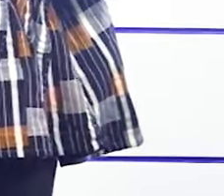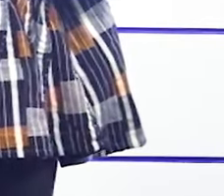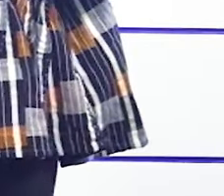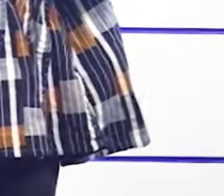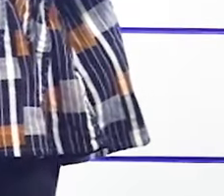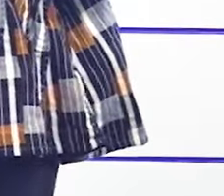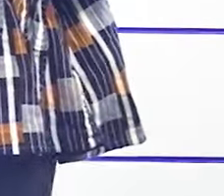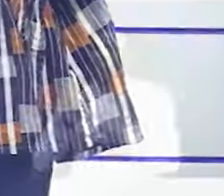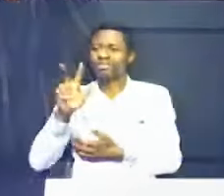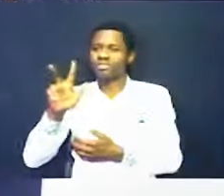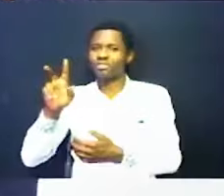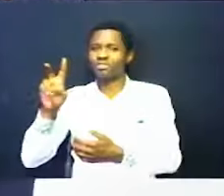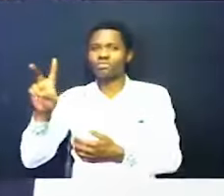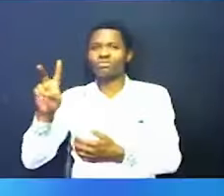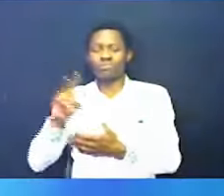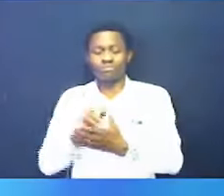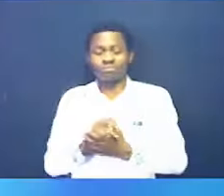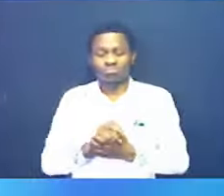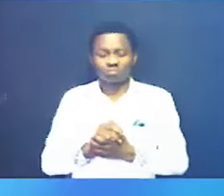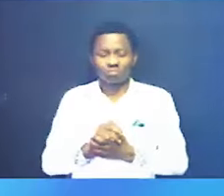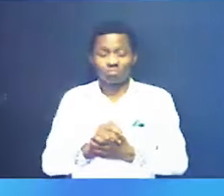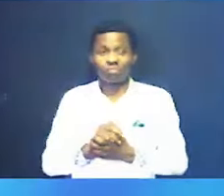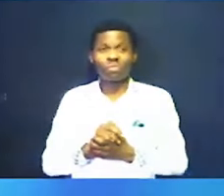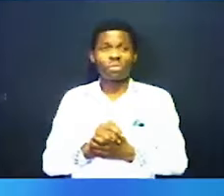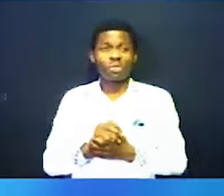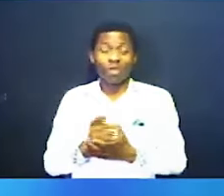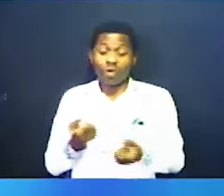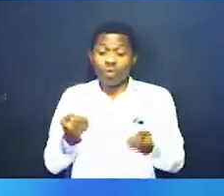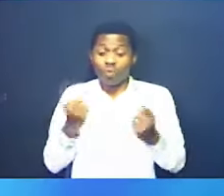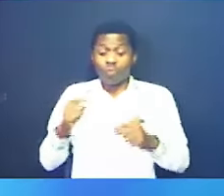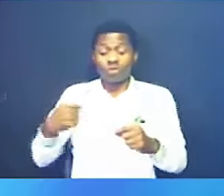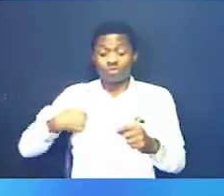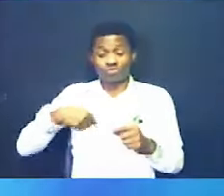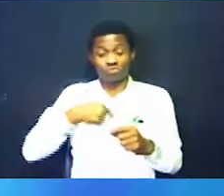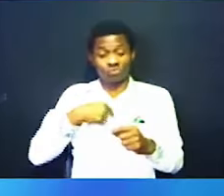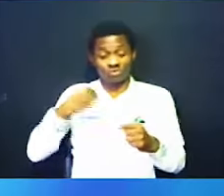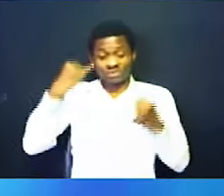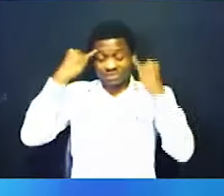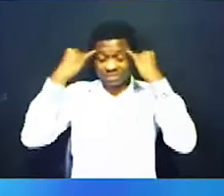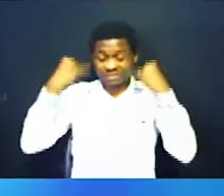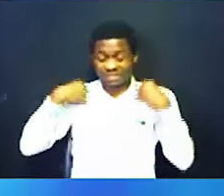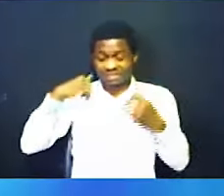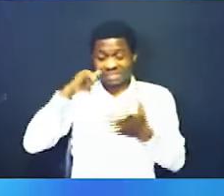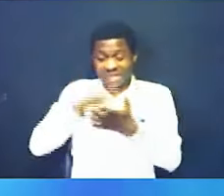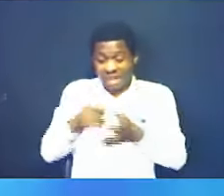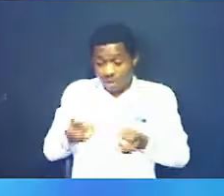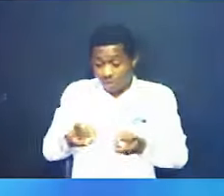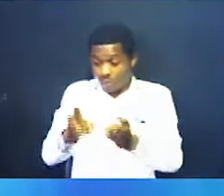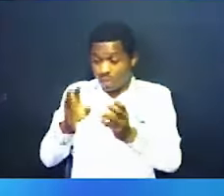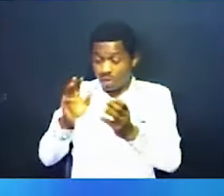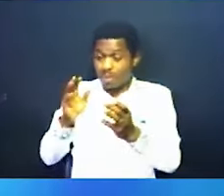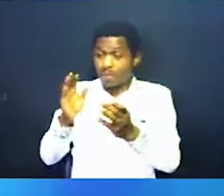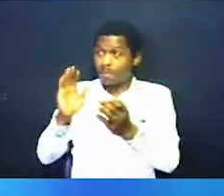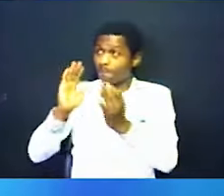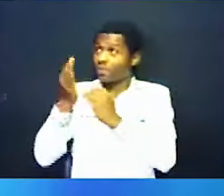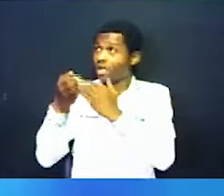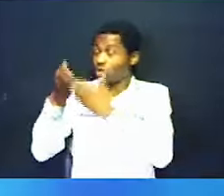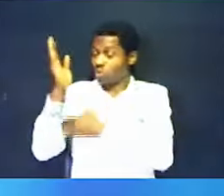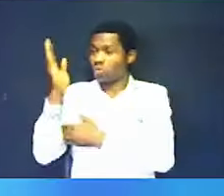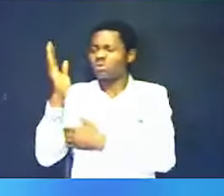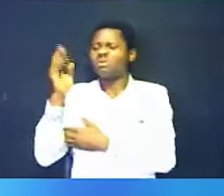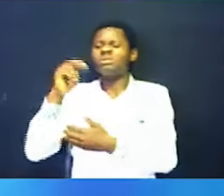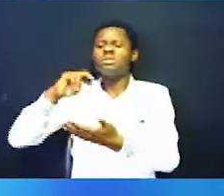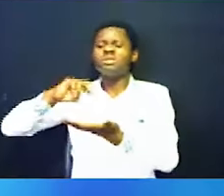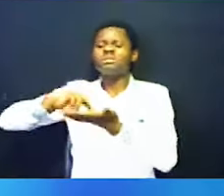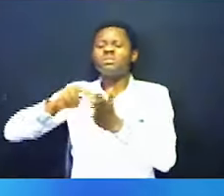Nevertheless, when we are judged in this way by the Lord, we are being disciplined so that